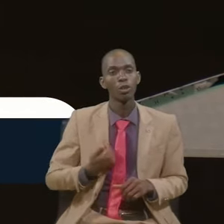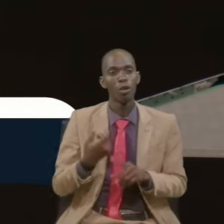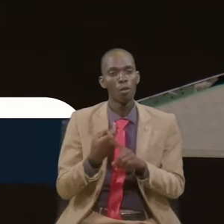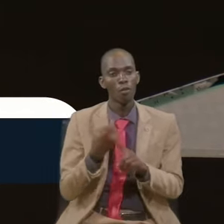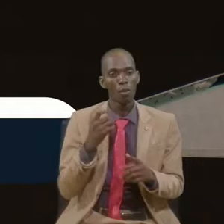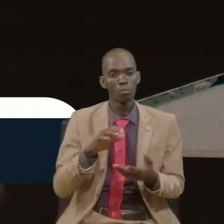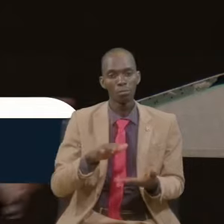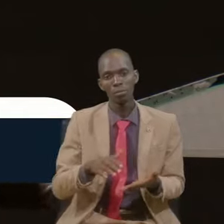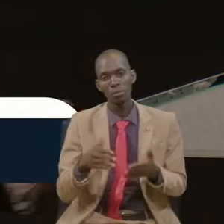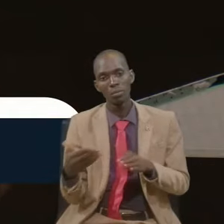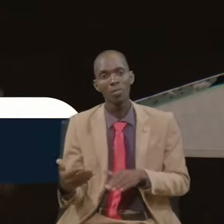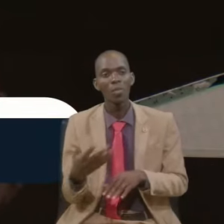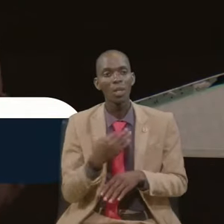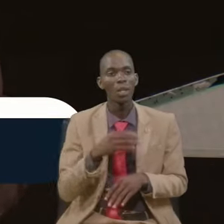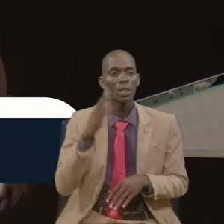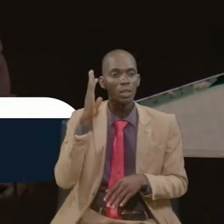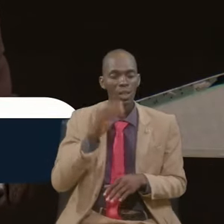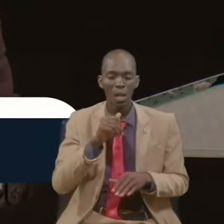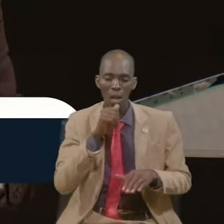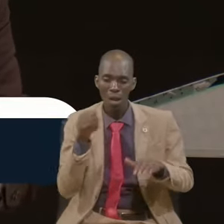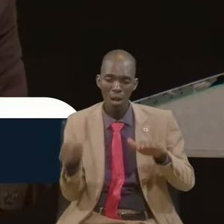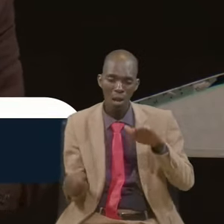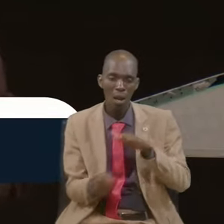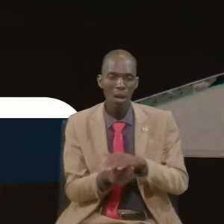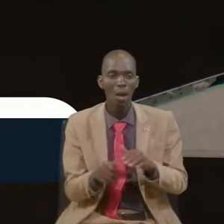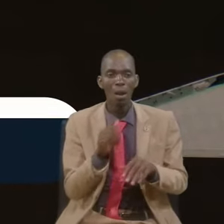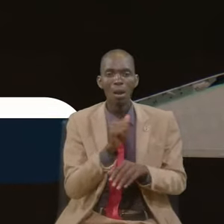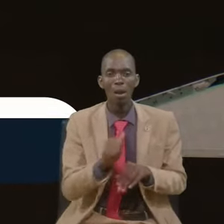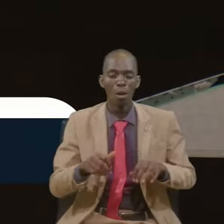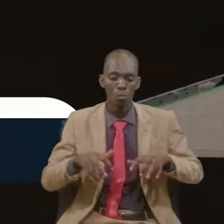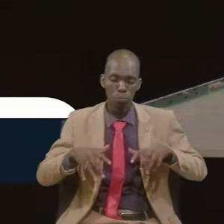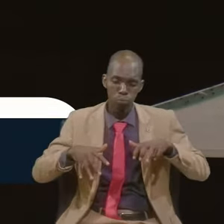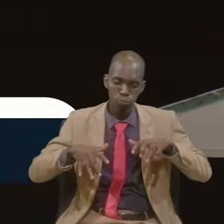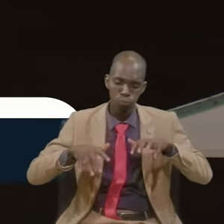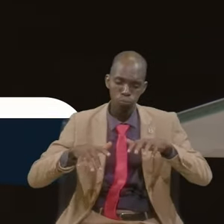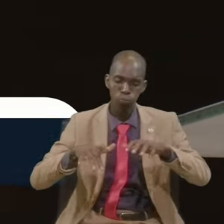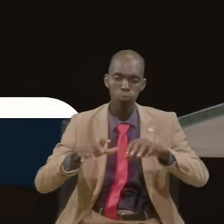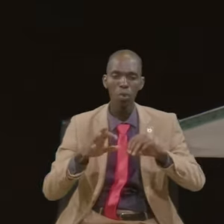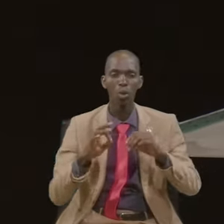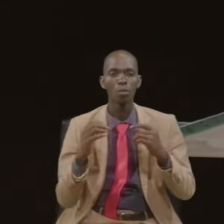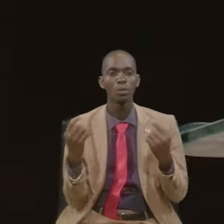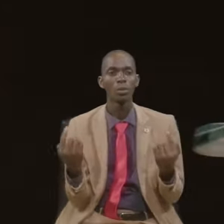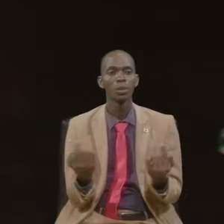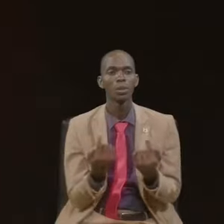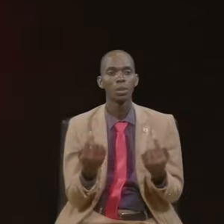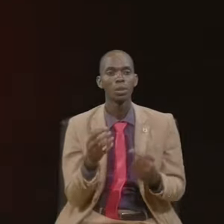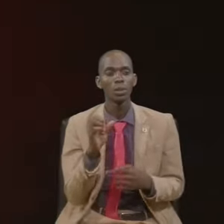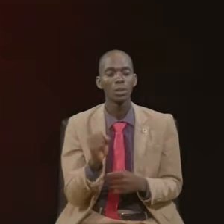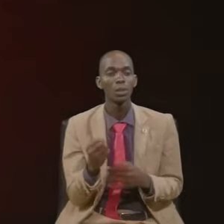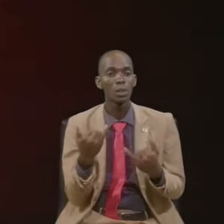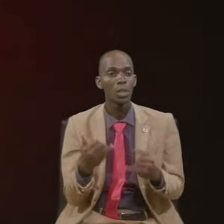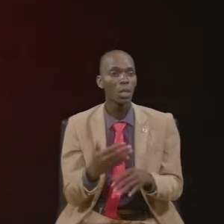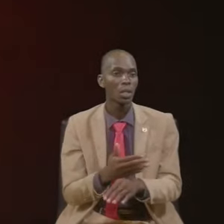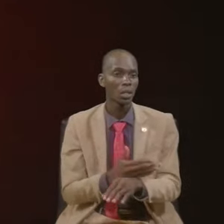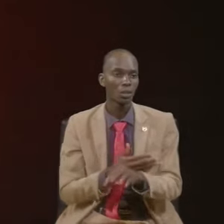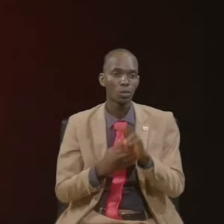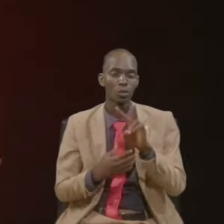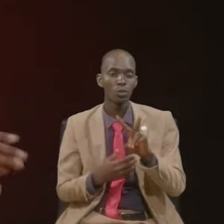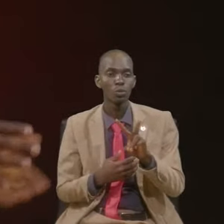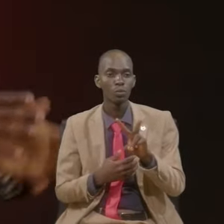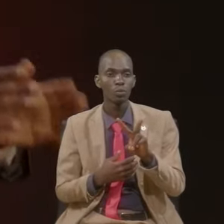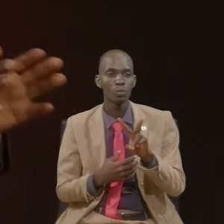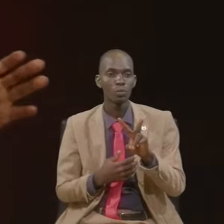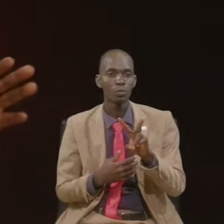from death and shall hide a multitude of sins. We're looking at number two here. Number two, we're